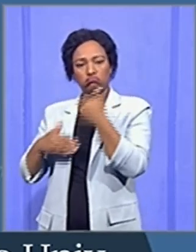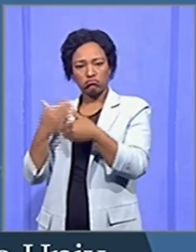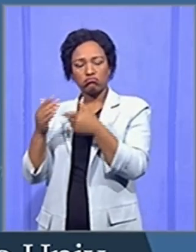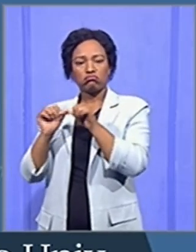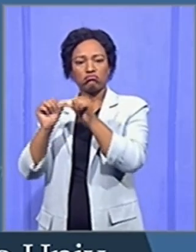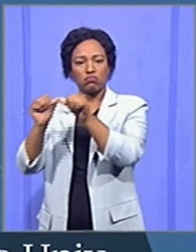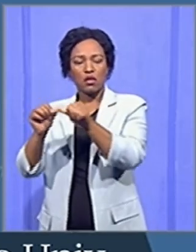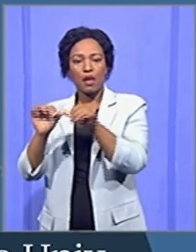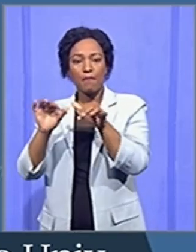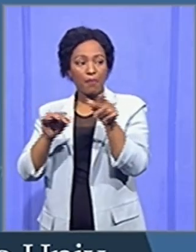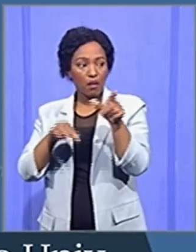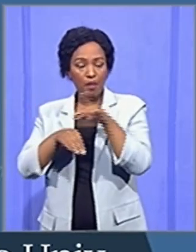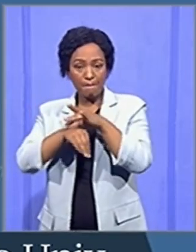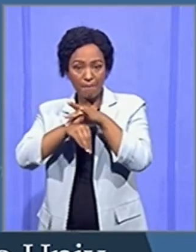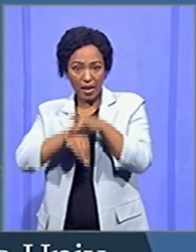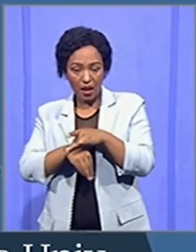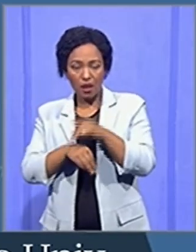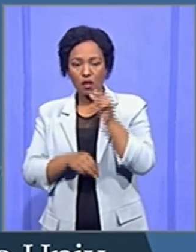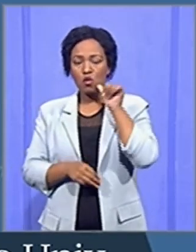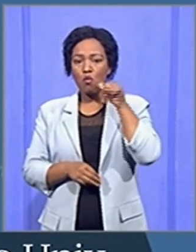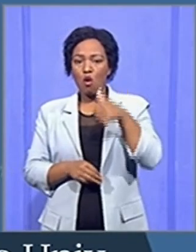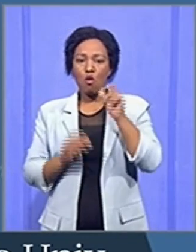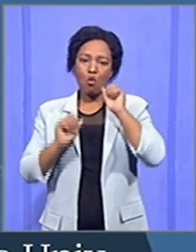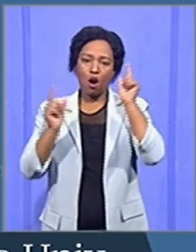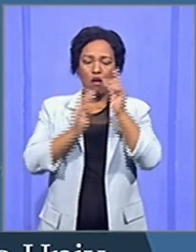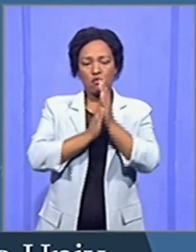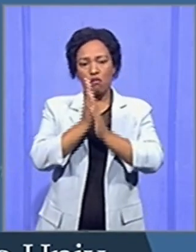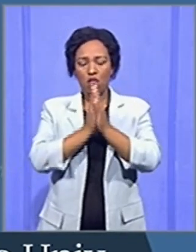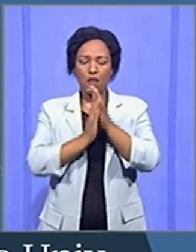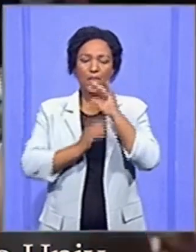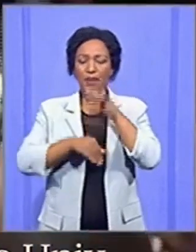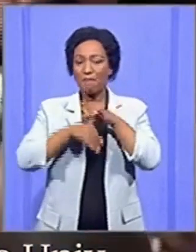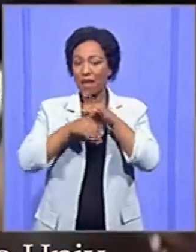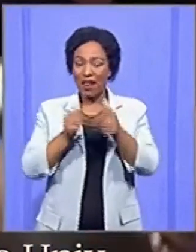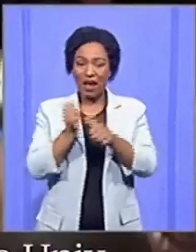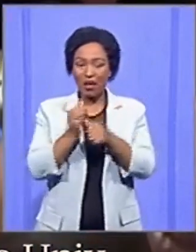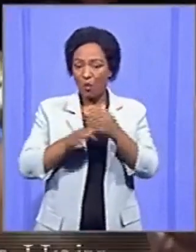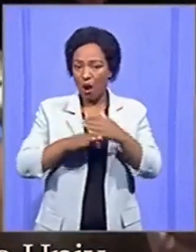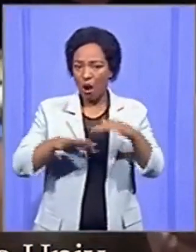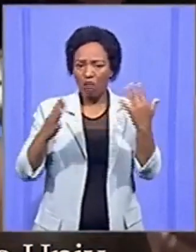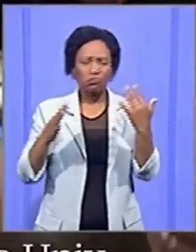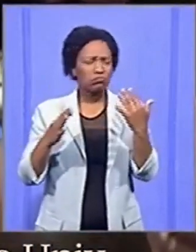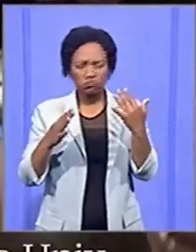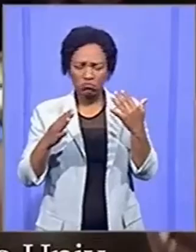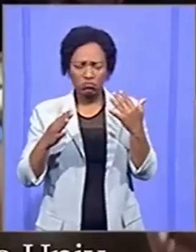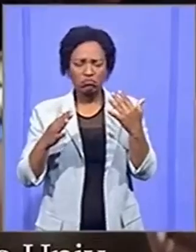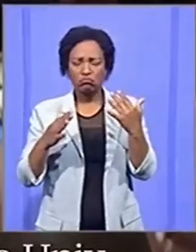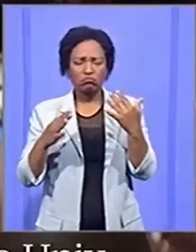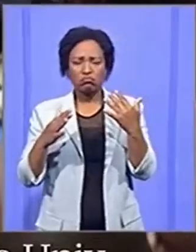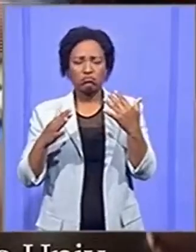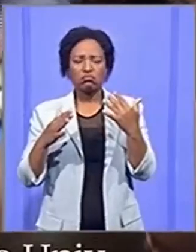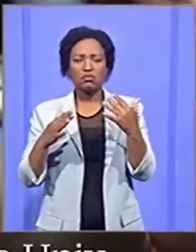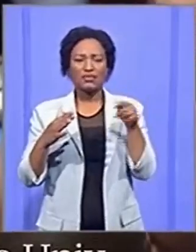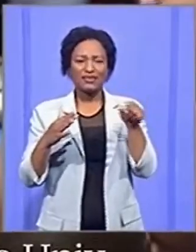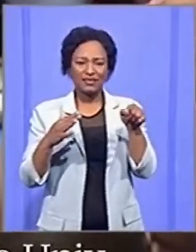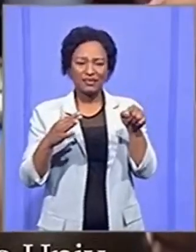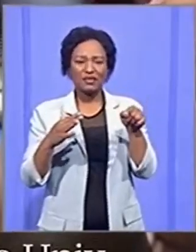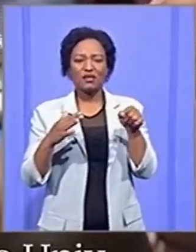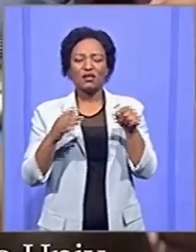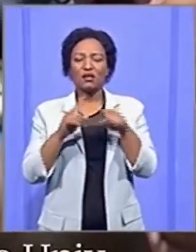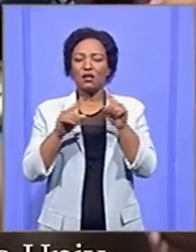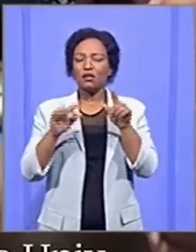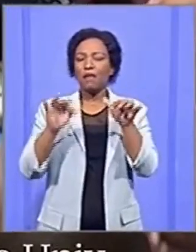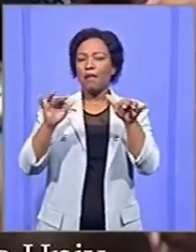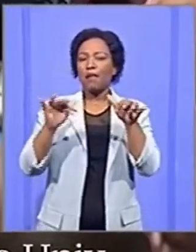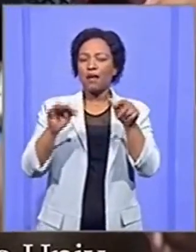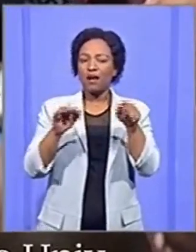ba na di-medical aid ha ba tsoa o sana o bolele go ba le medical aid tsa bona di sa sebetse go na le ntho ya rona Public